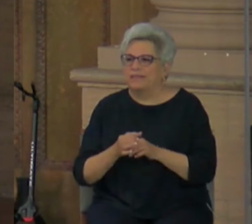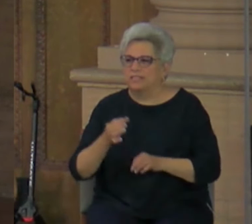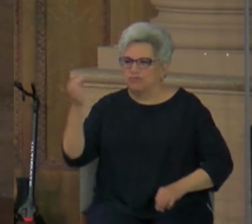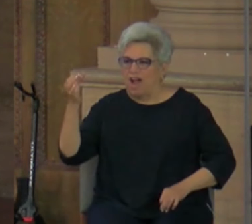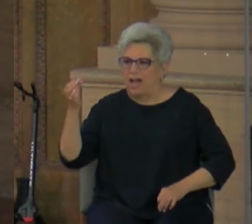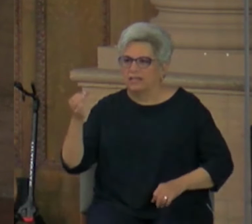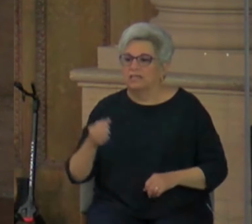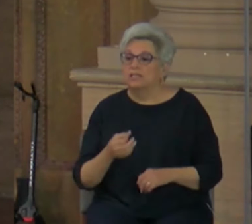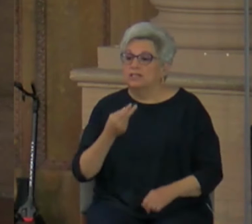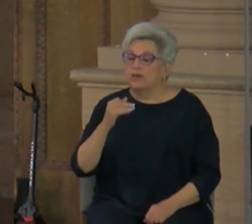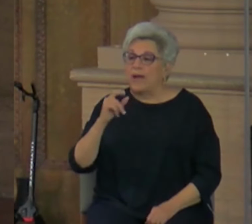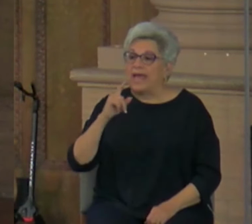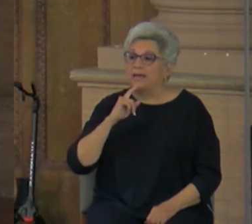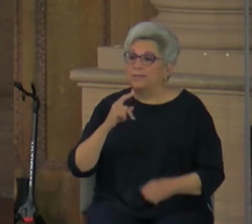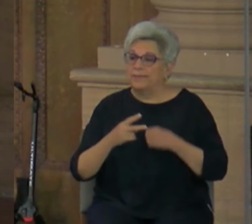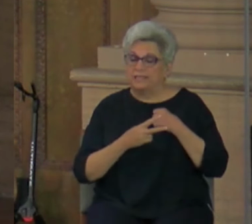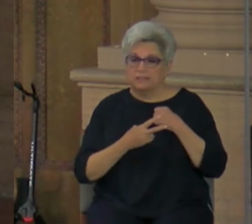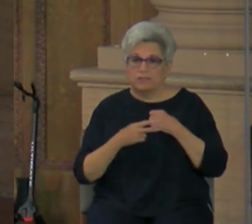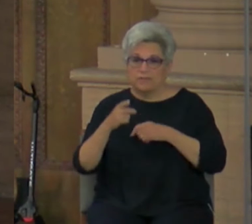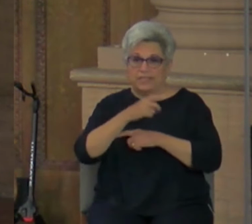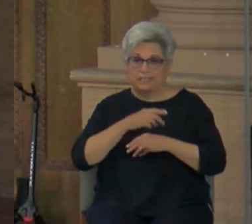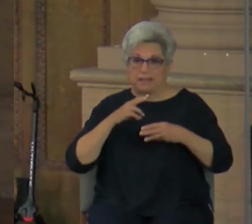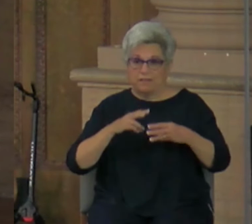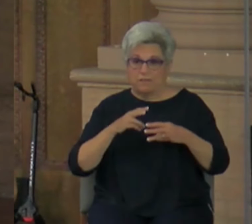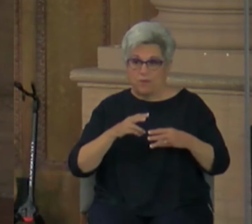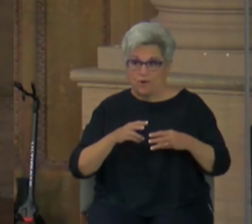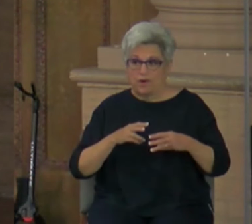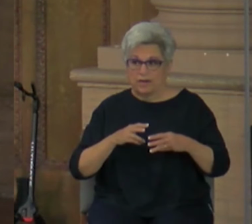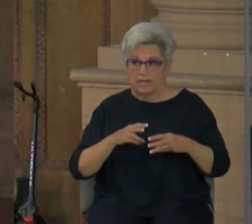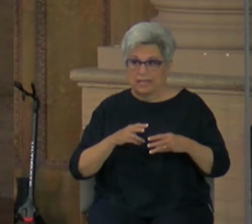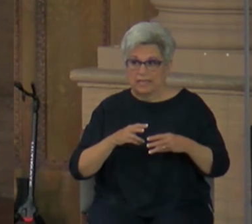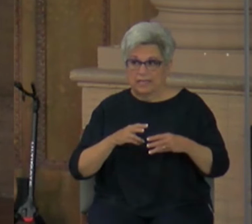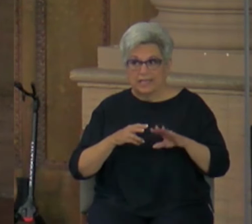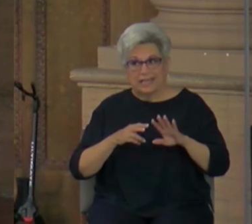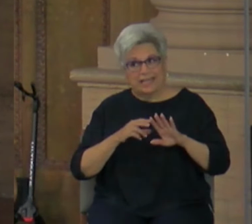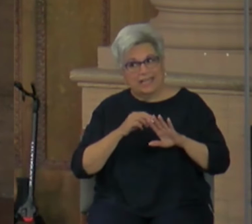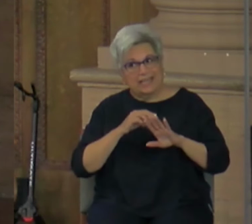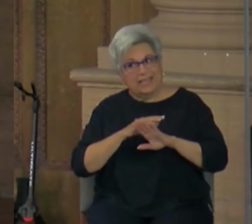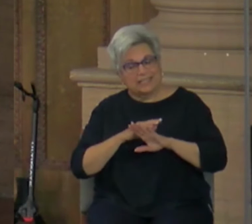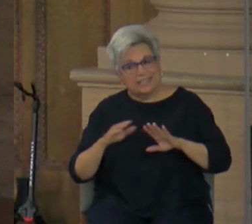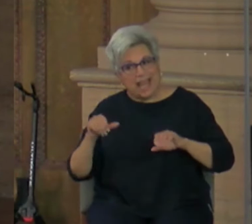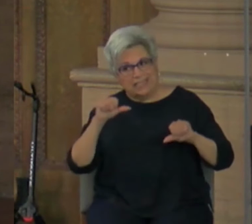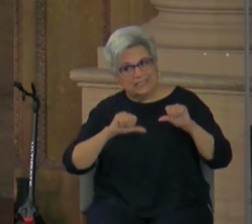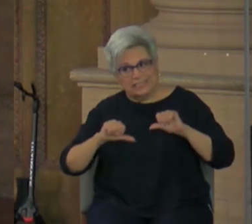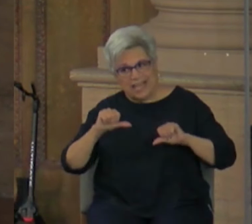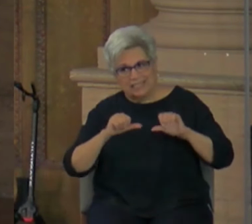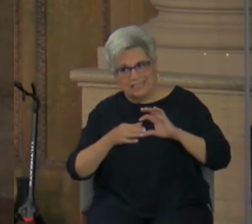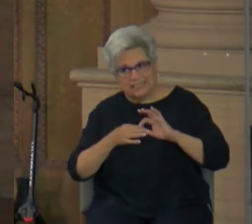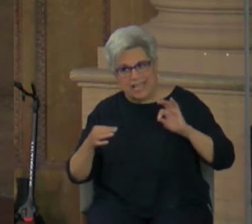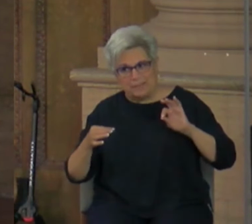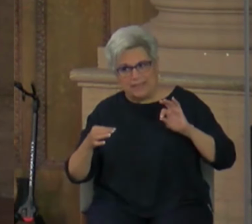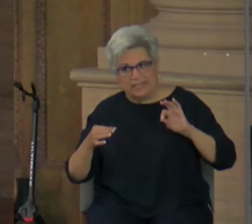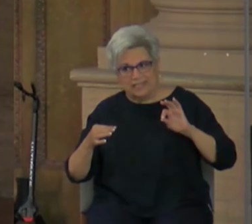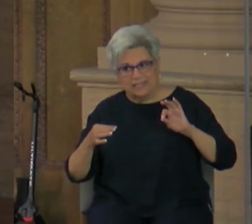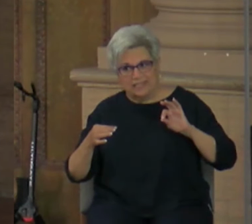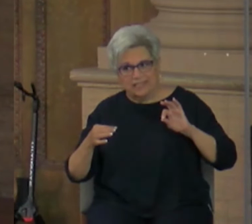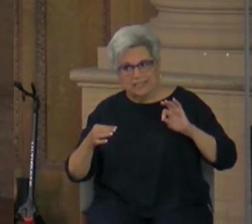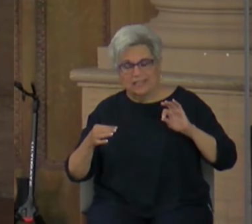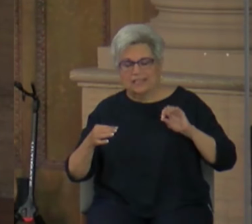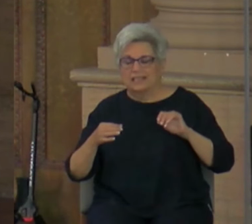So hail being stored up for a day of battle and war is not a scientific statement about a big hail silo up in the